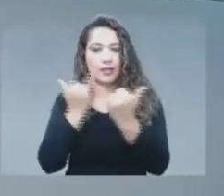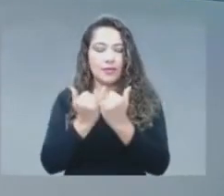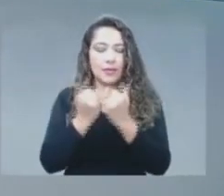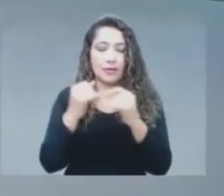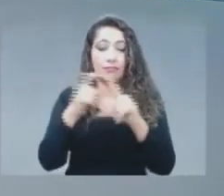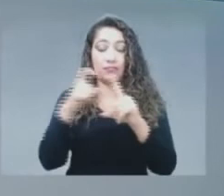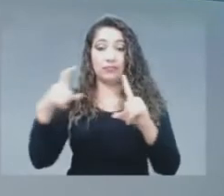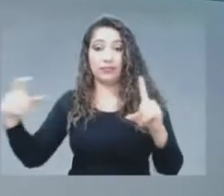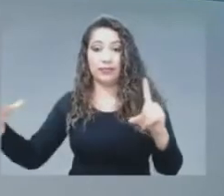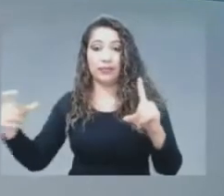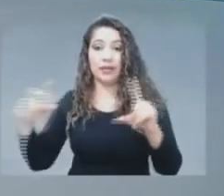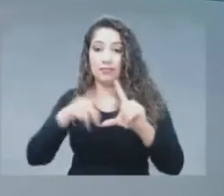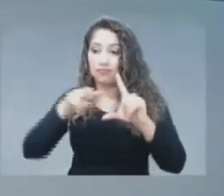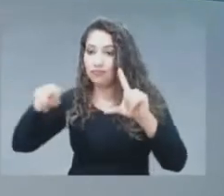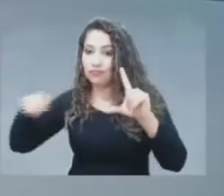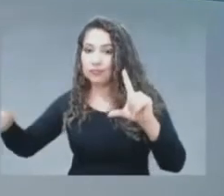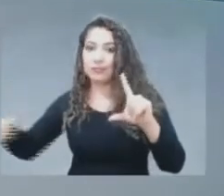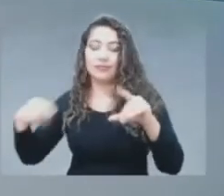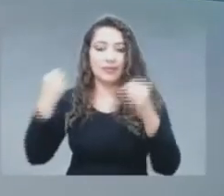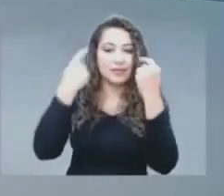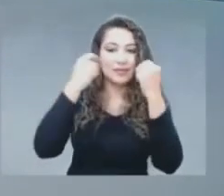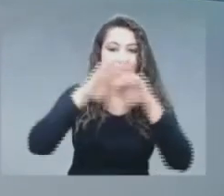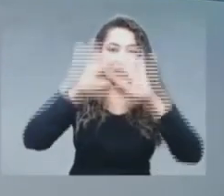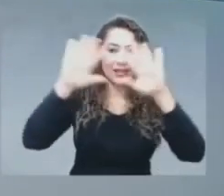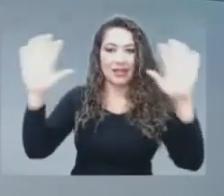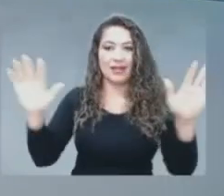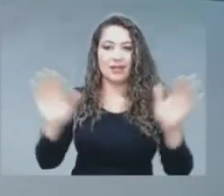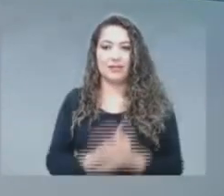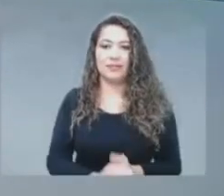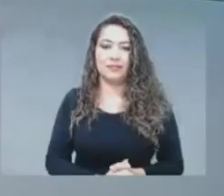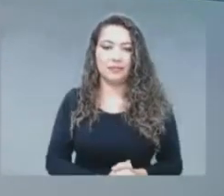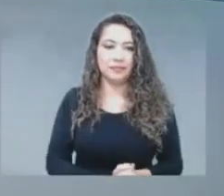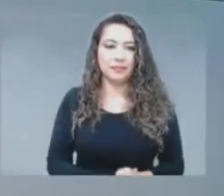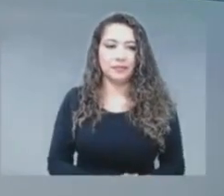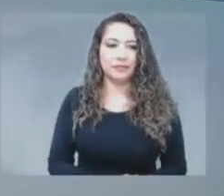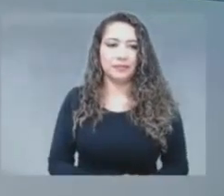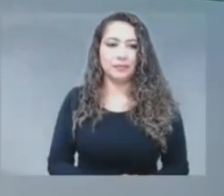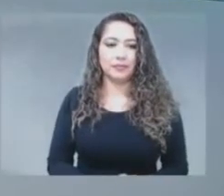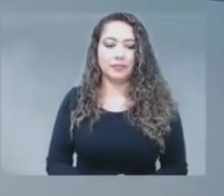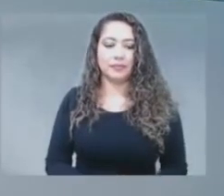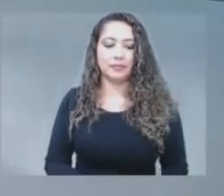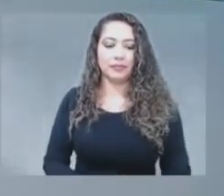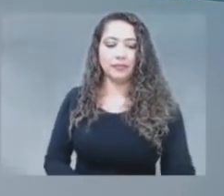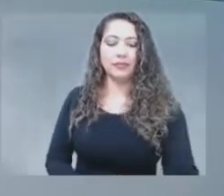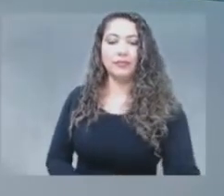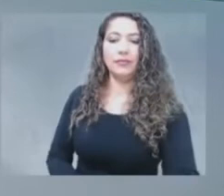make available the spectrum that is necessary to actually service that future growth.